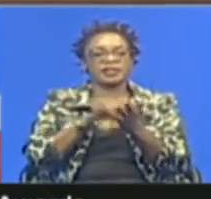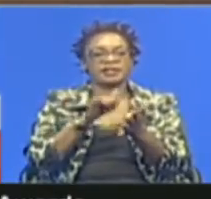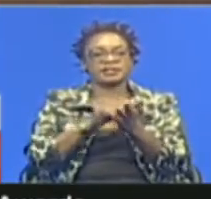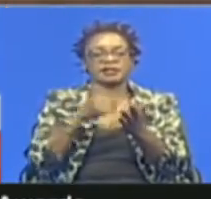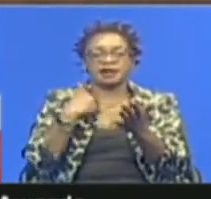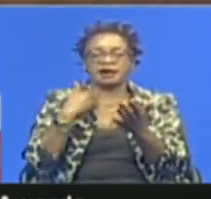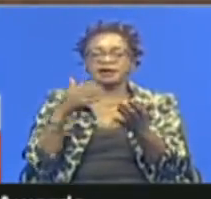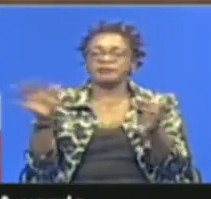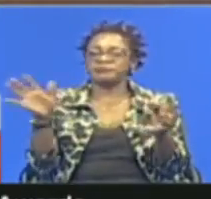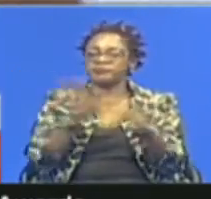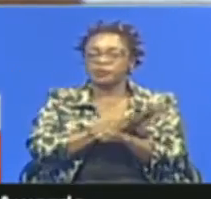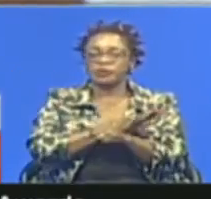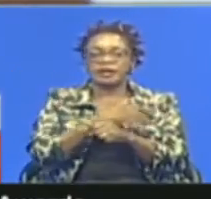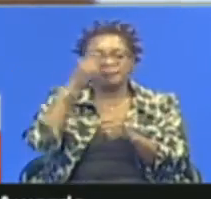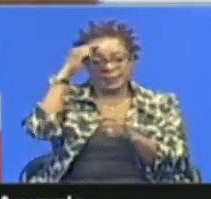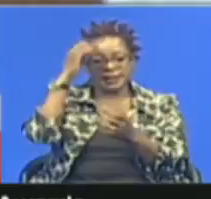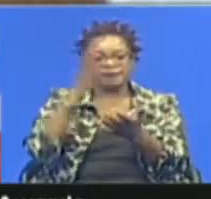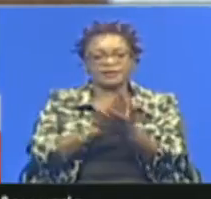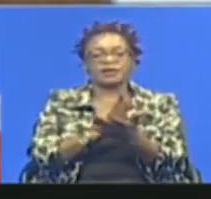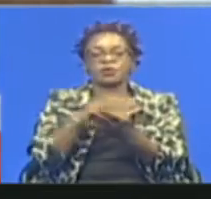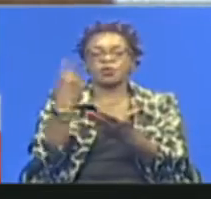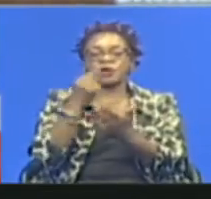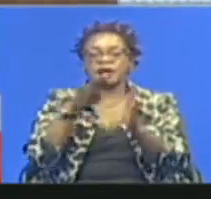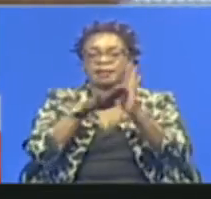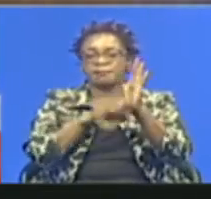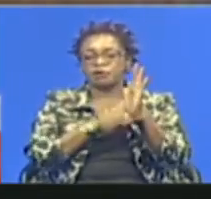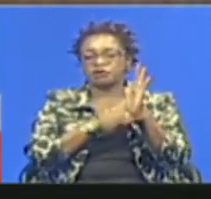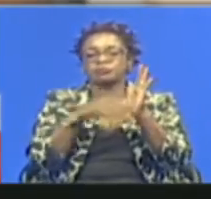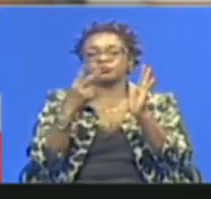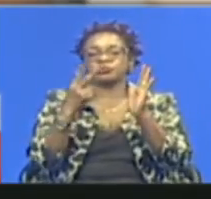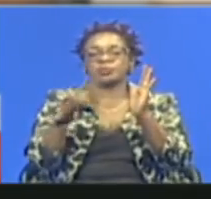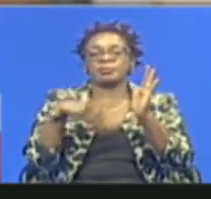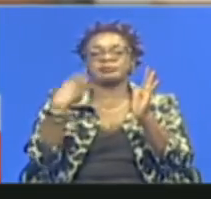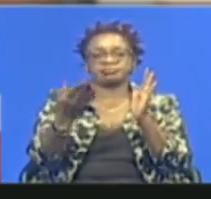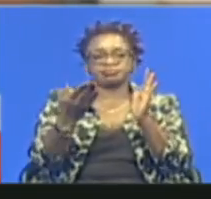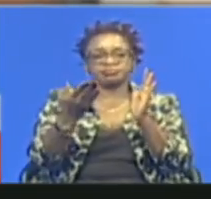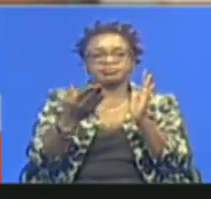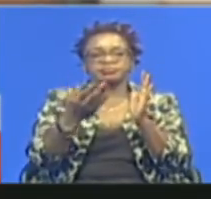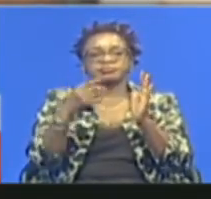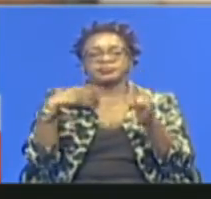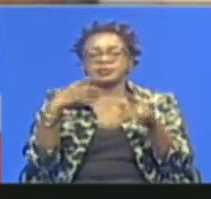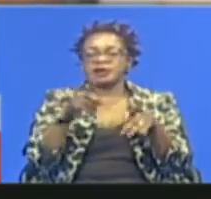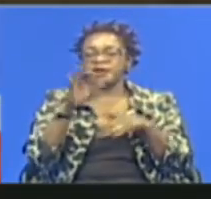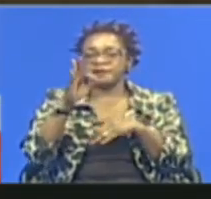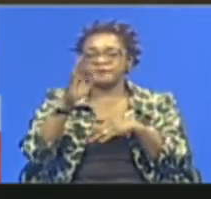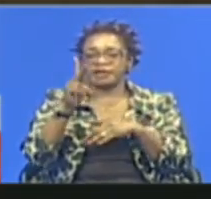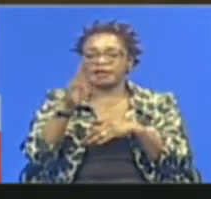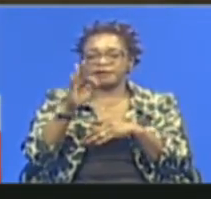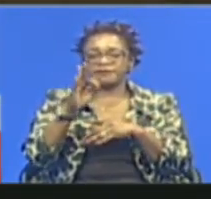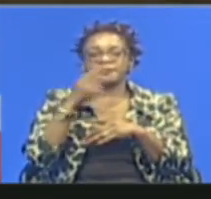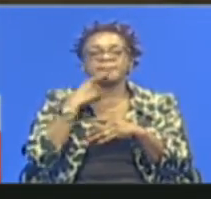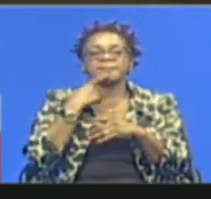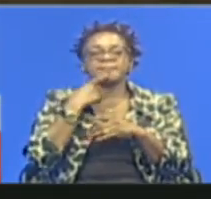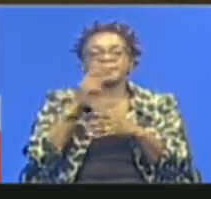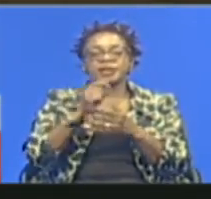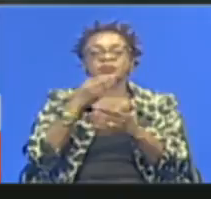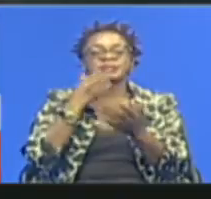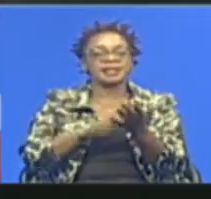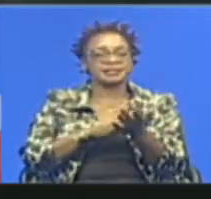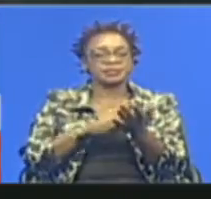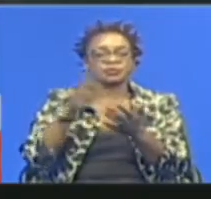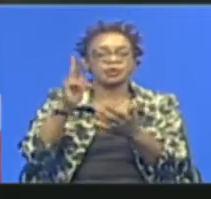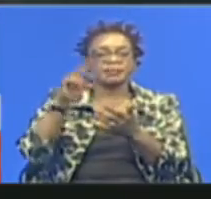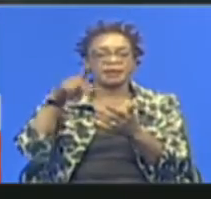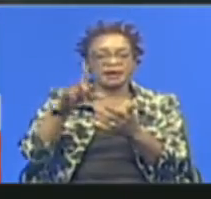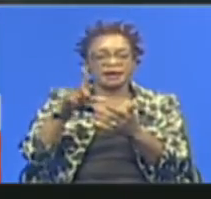season believing that only the bottom two teams will be relegated. However, according to FKF, they wrote a letter to Kenyan Premier League at the